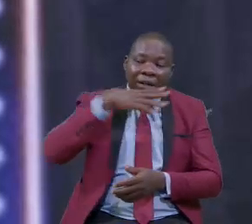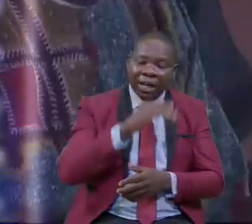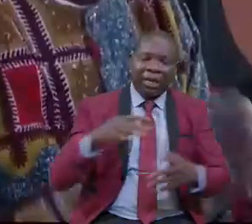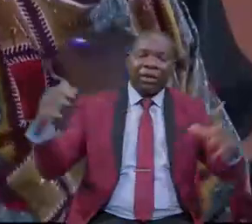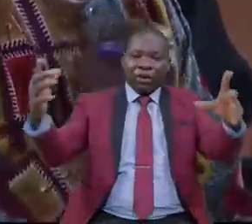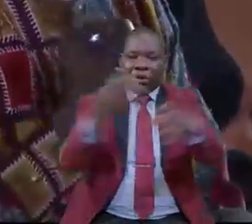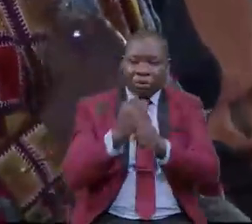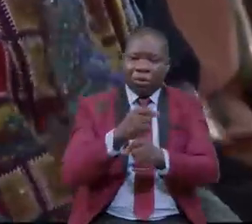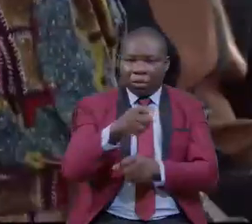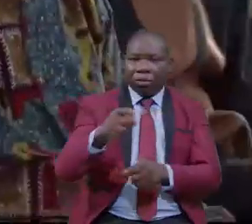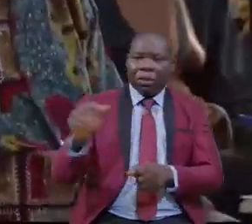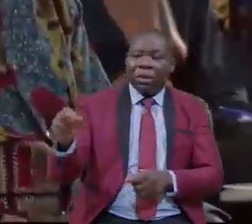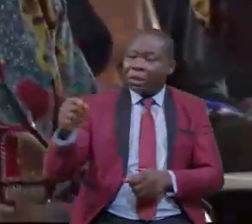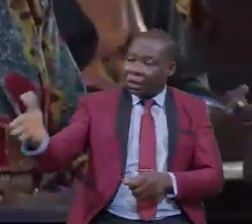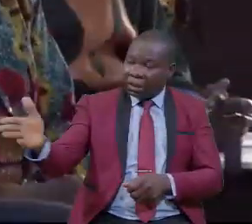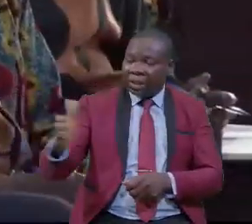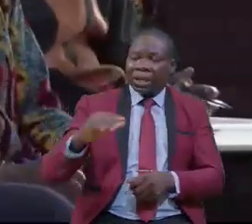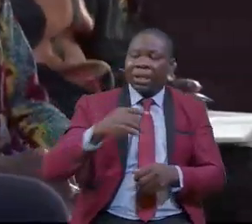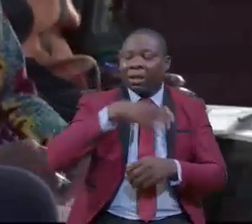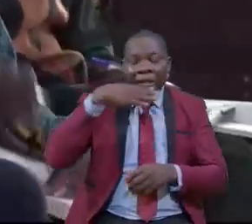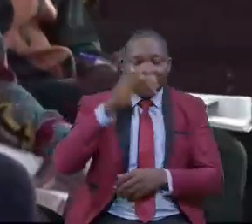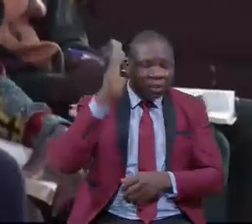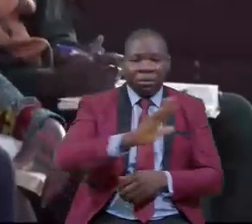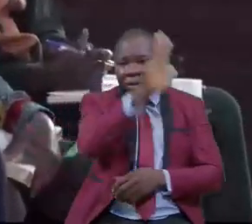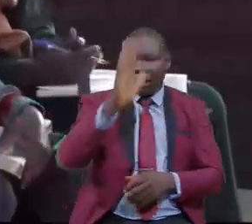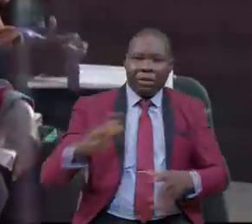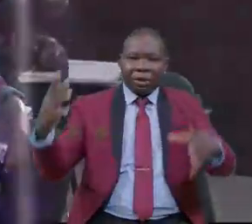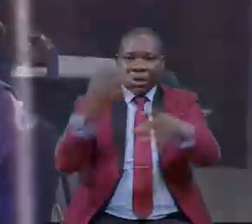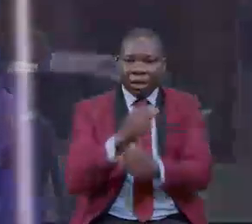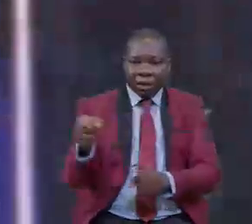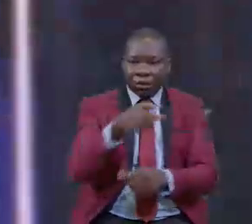me. Amen. For yourself, see for yourself.